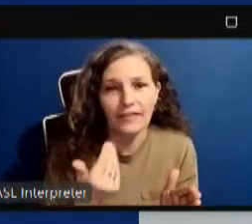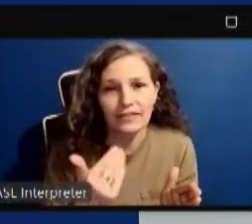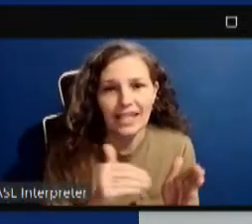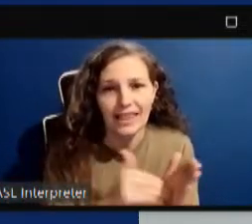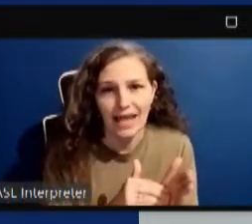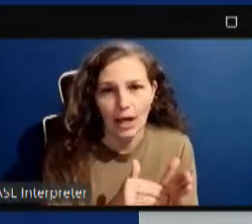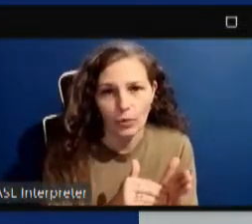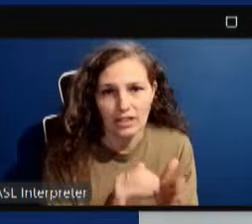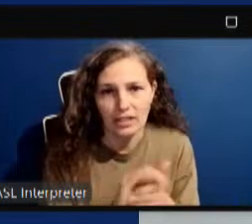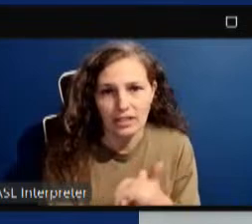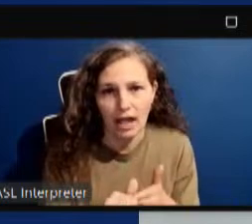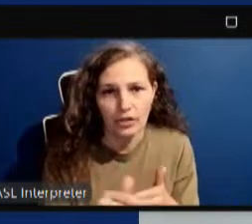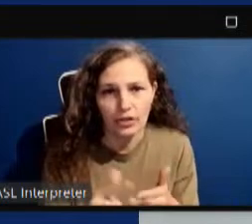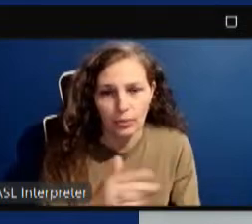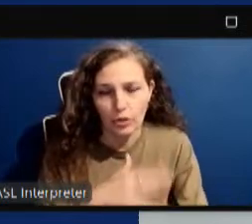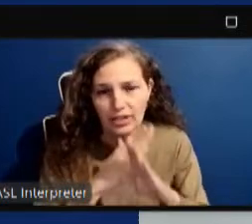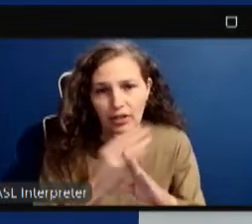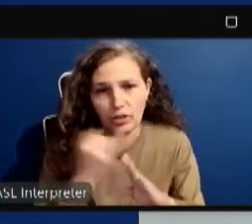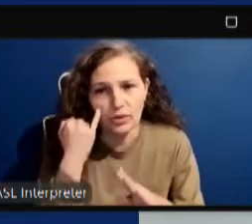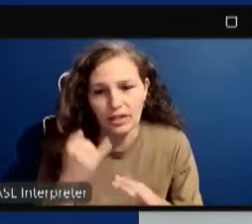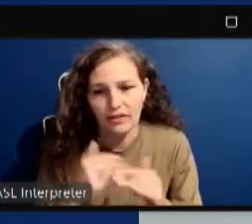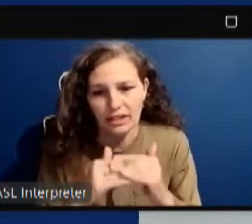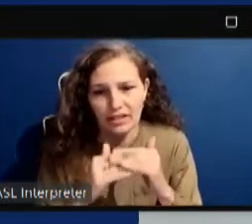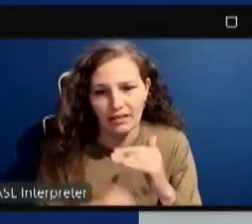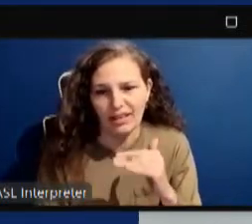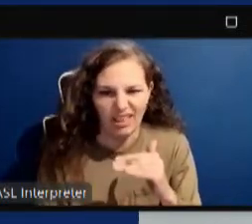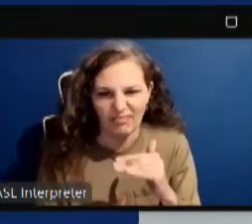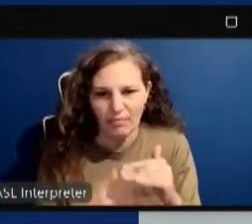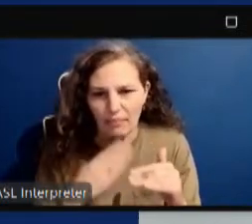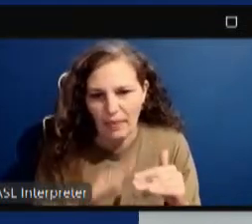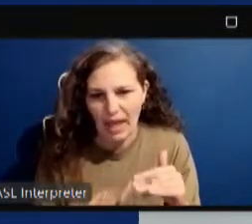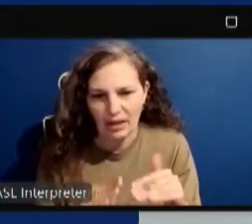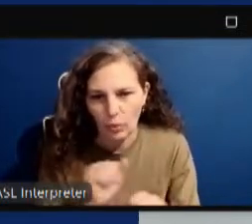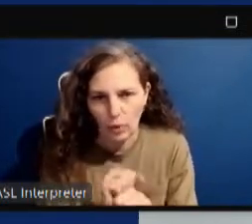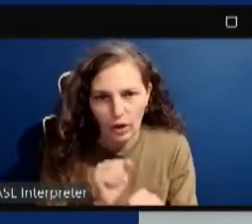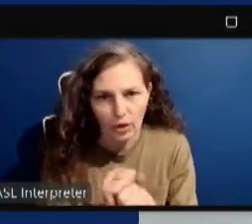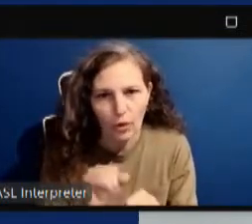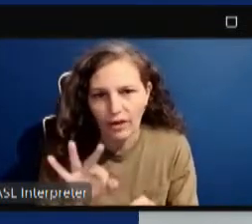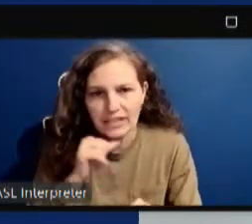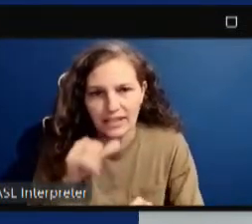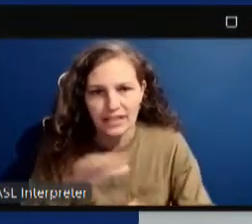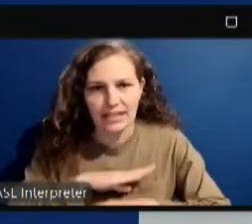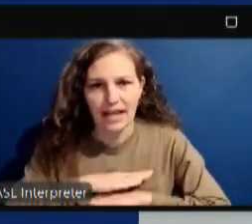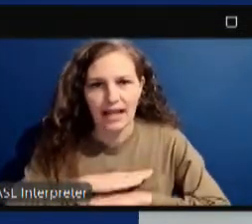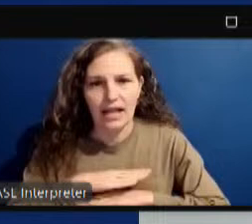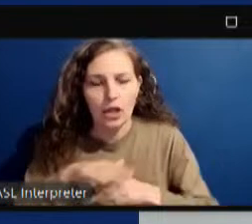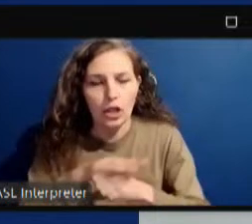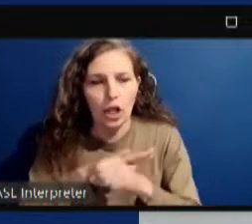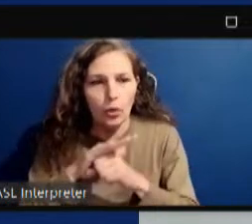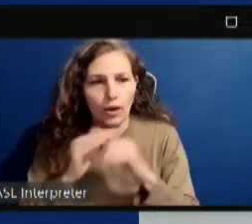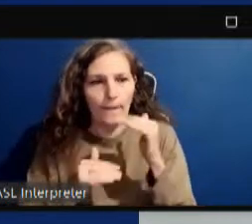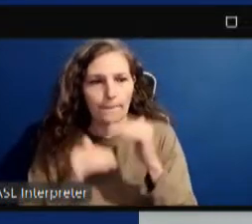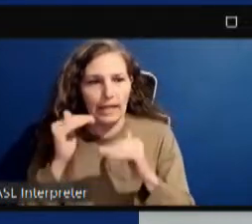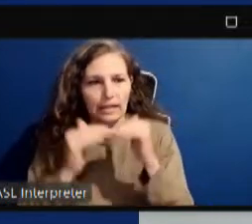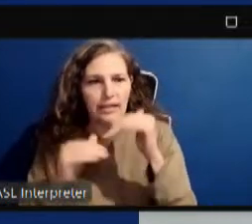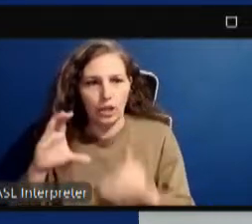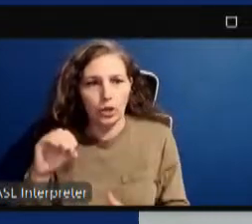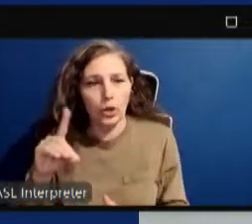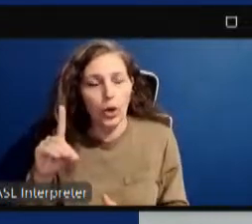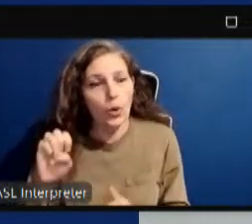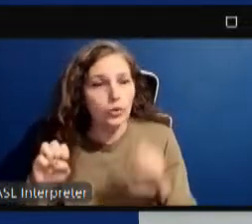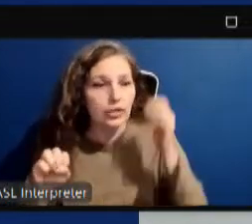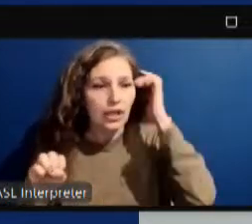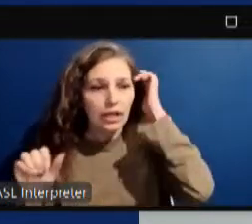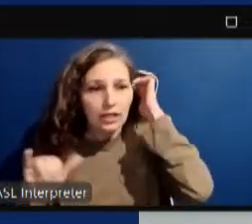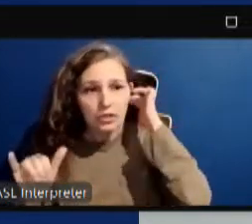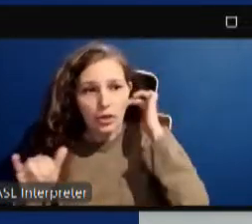work or if the work does not meet local building codes. So in addition to that,